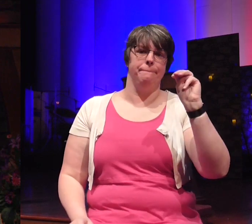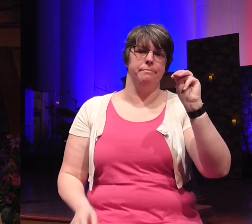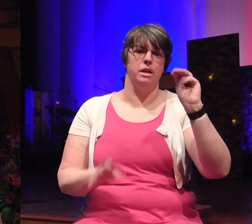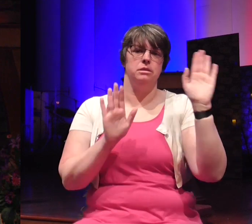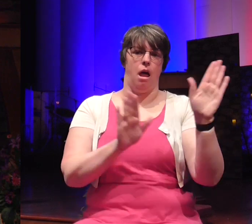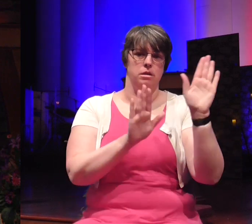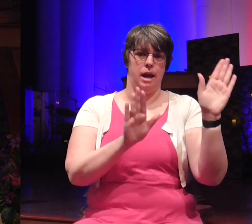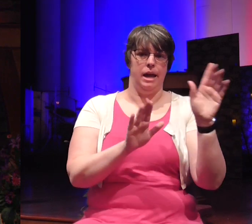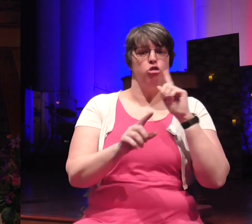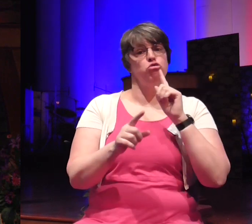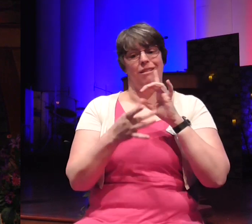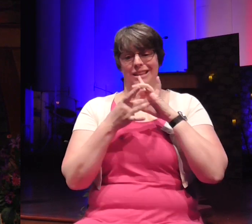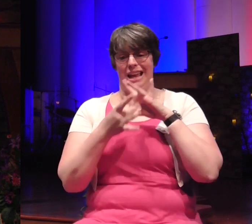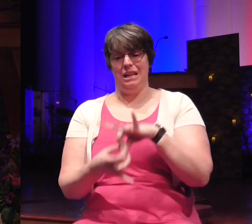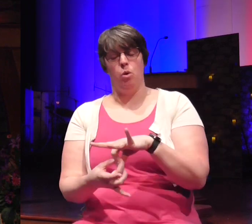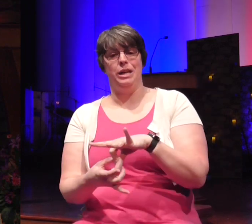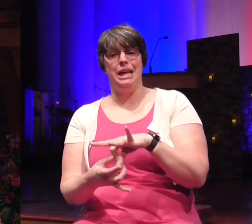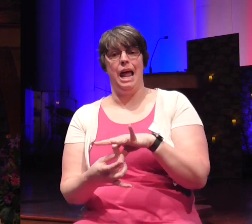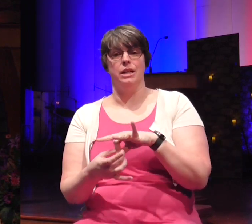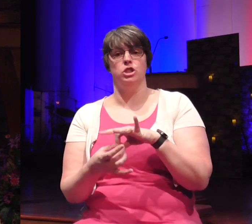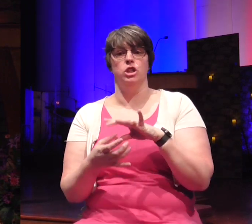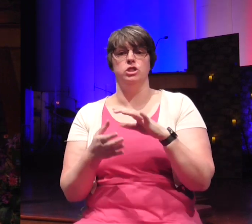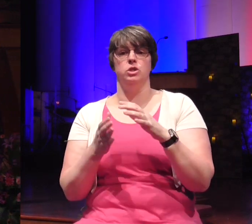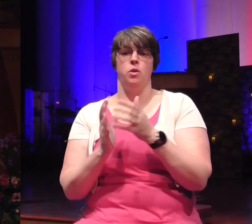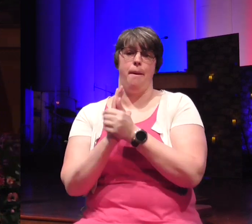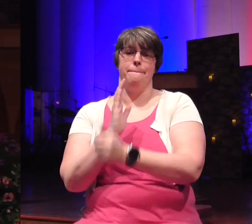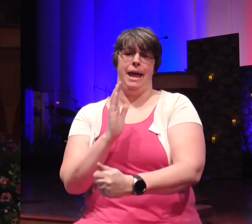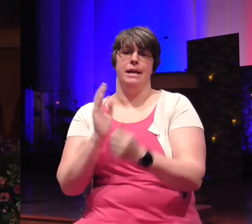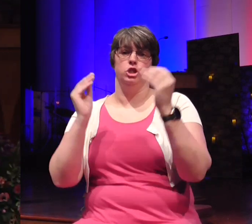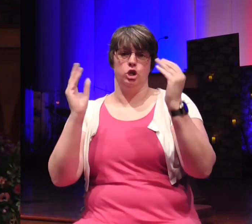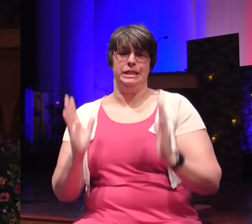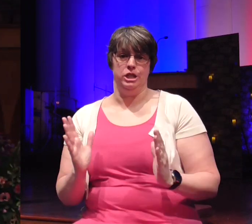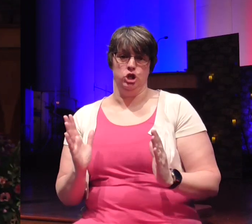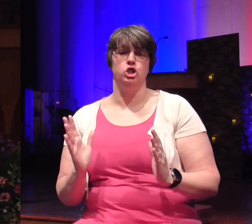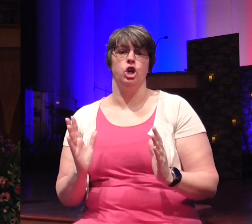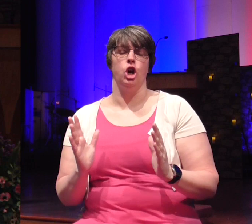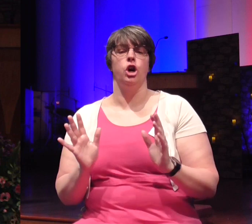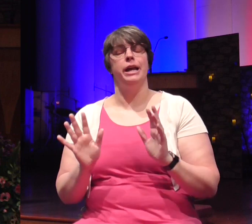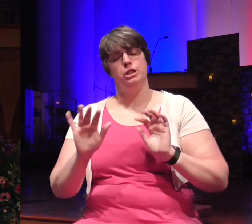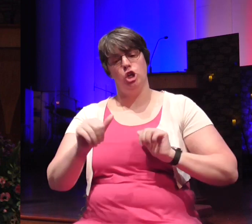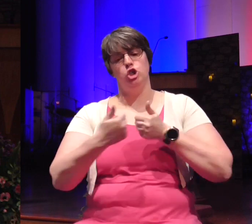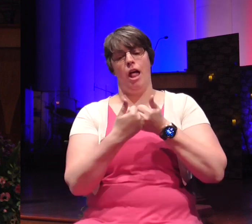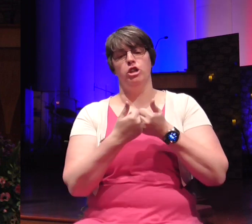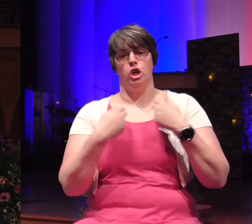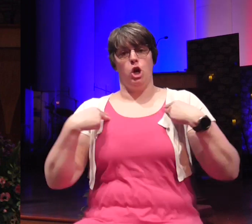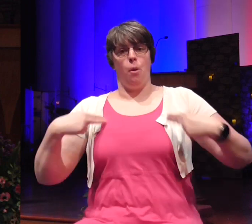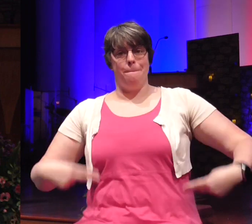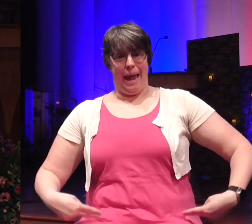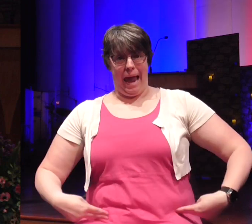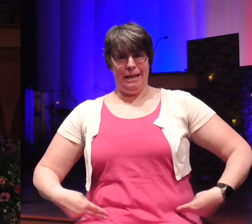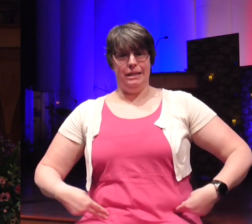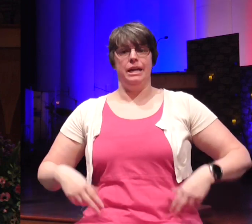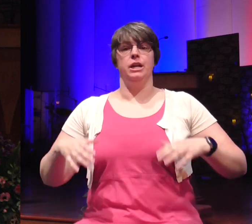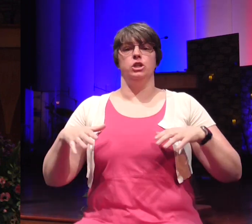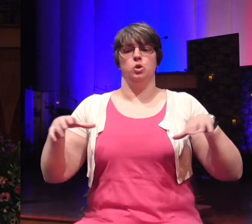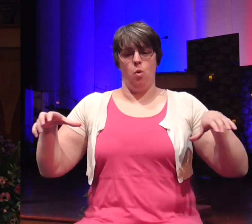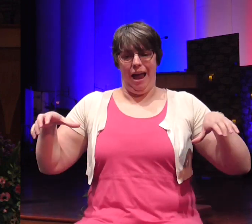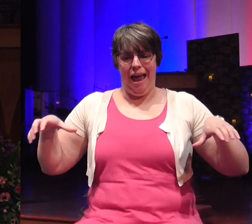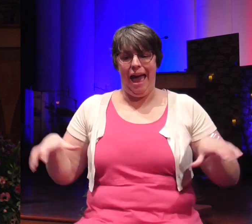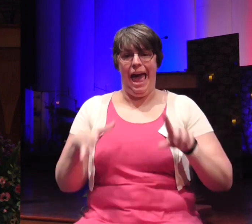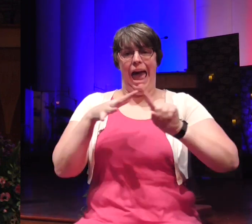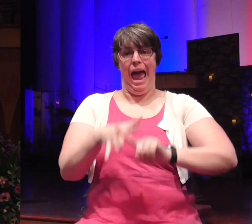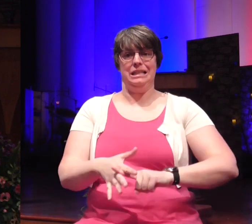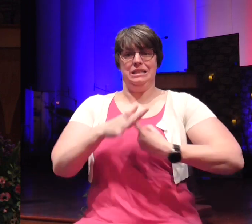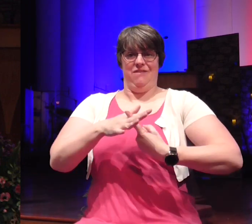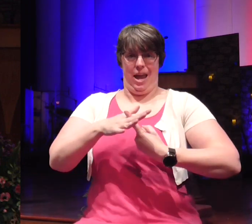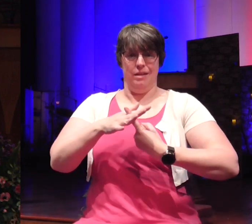master teacher who was challenging humanity to activate the power of the heart. And